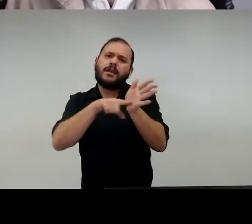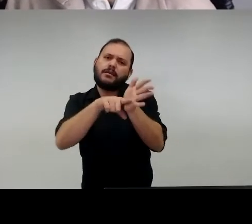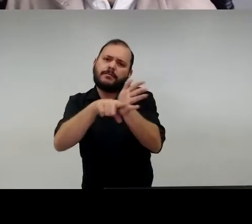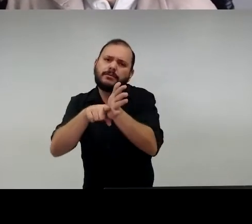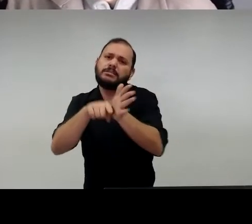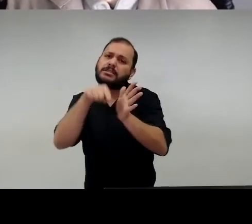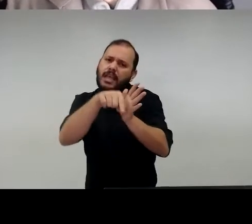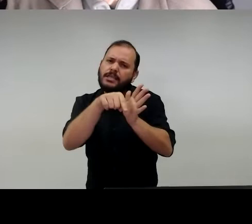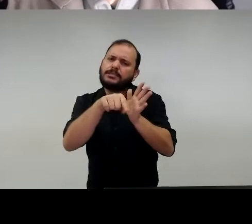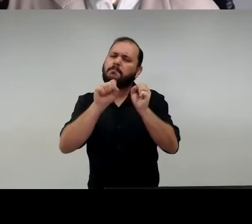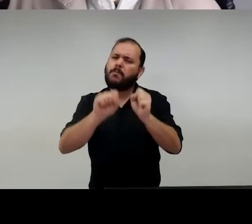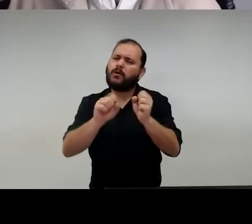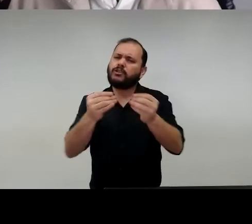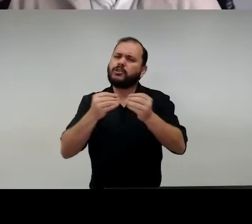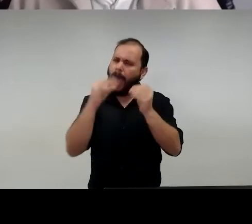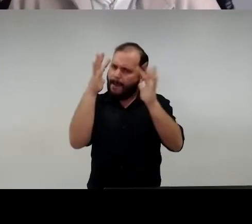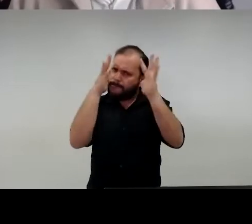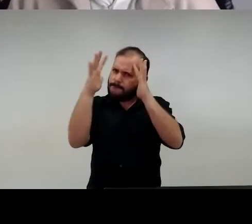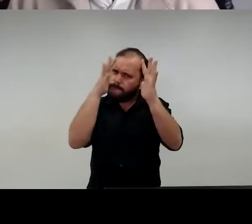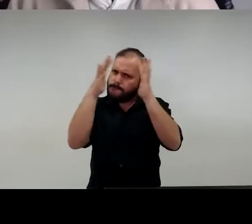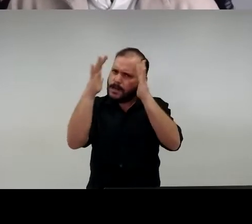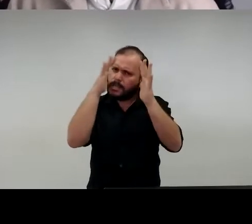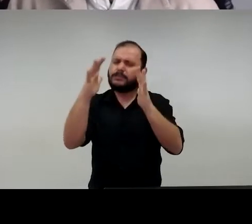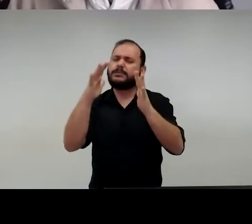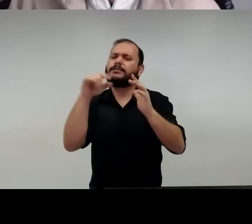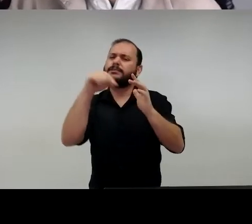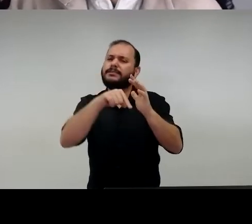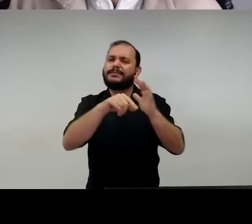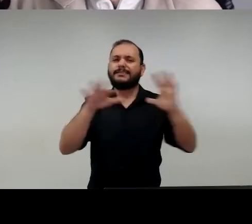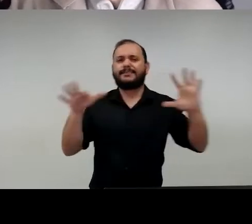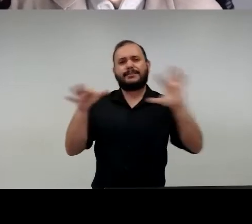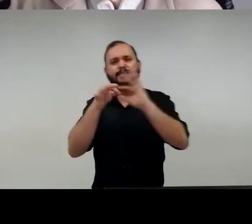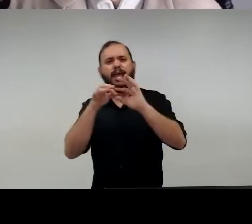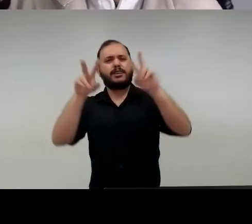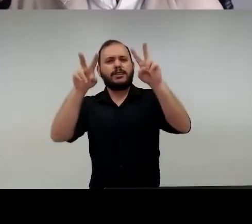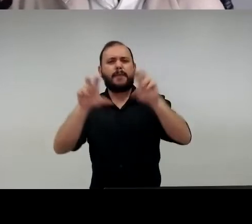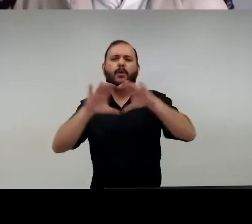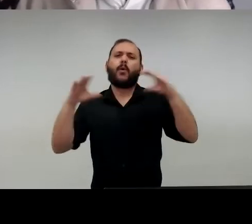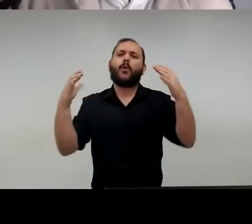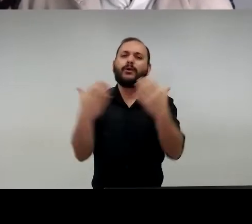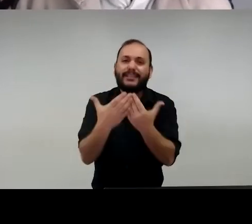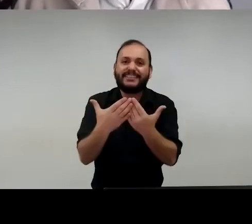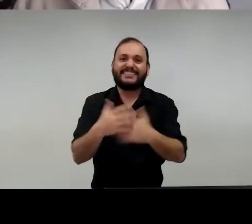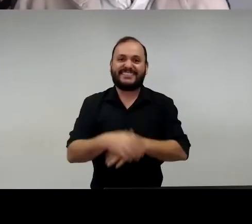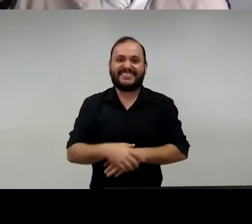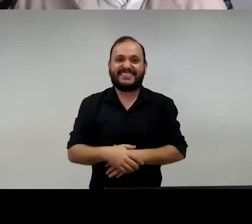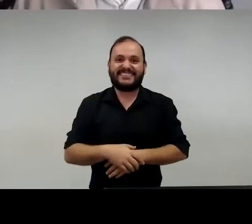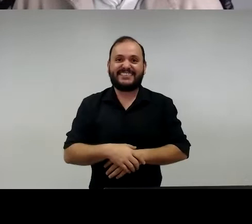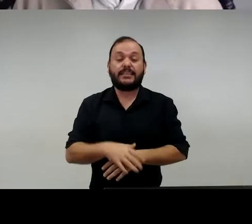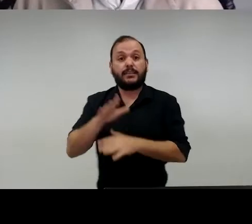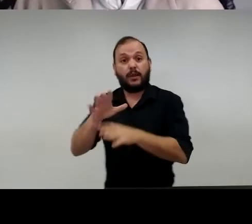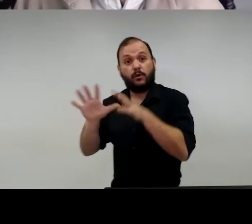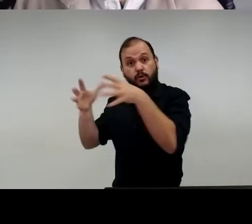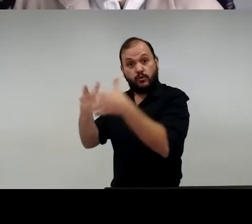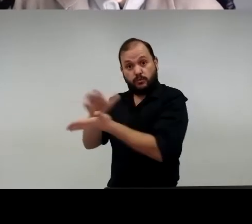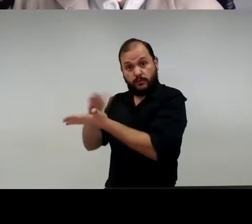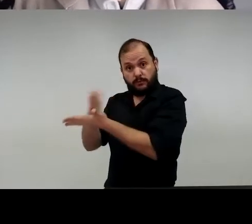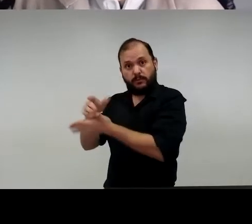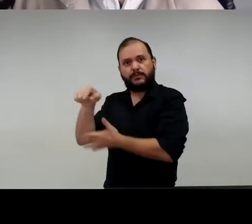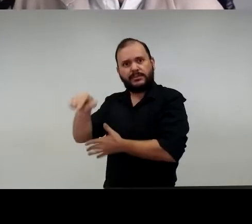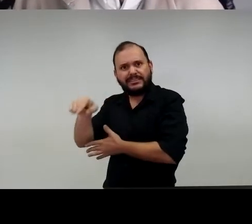with conference interpreting. You know that learning the skills for spoken language conference interpreting takes a lot of